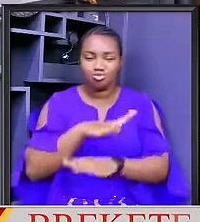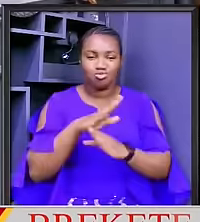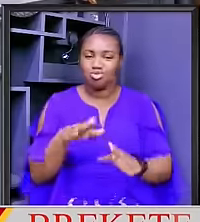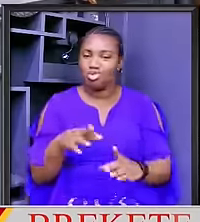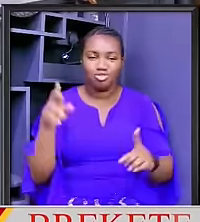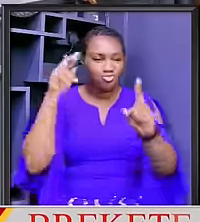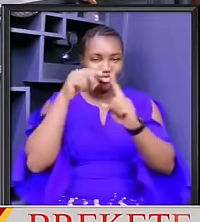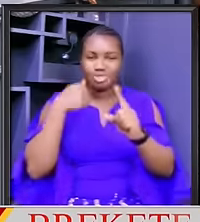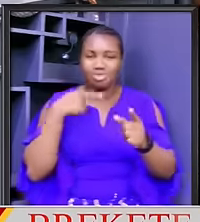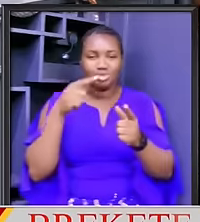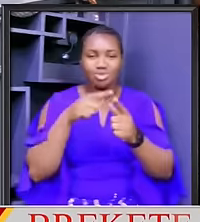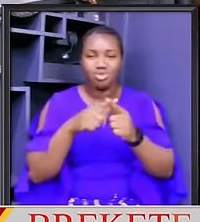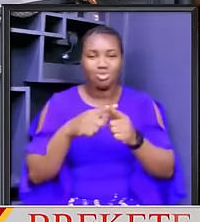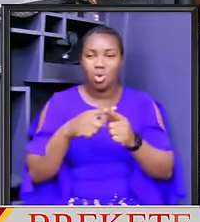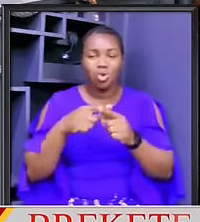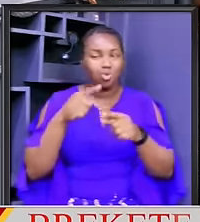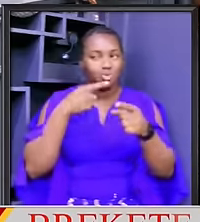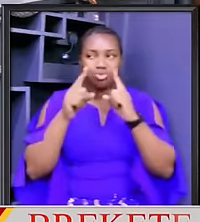Dictionary.